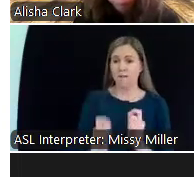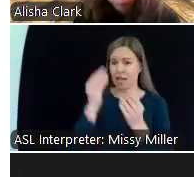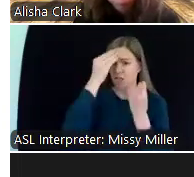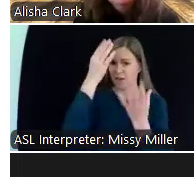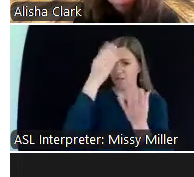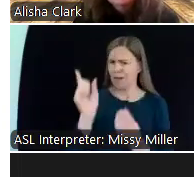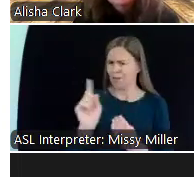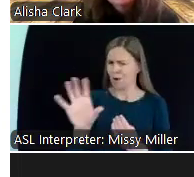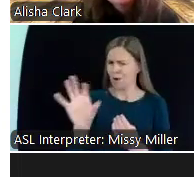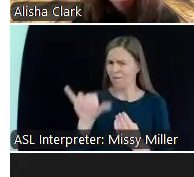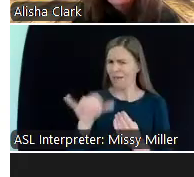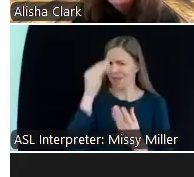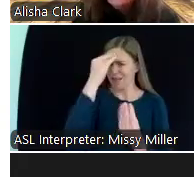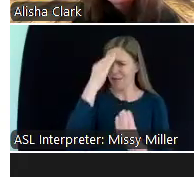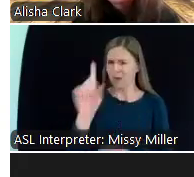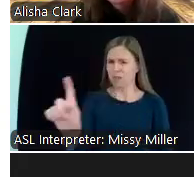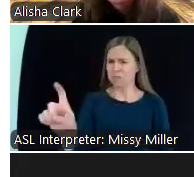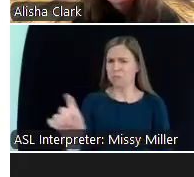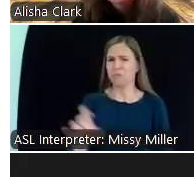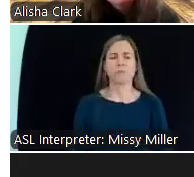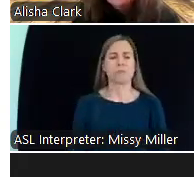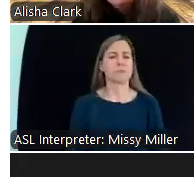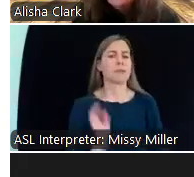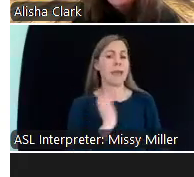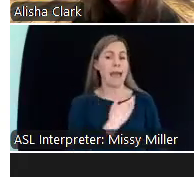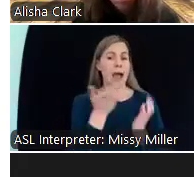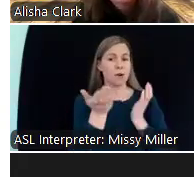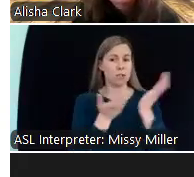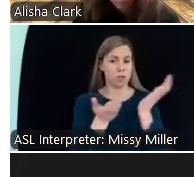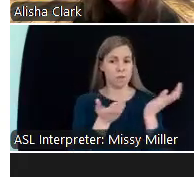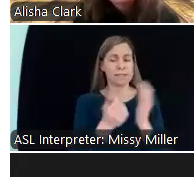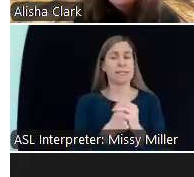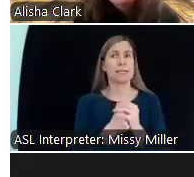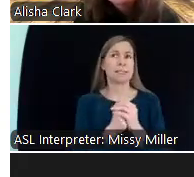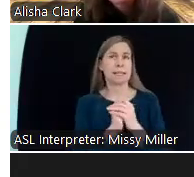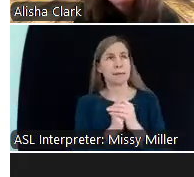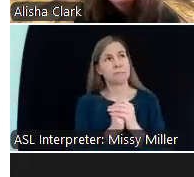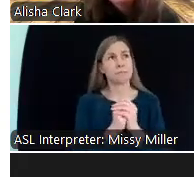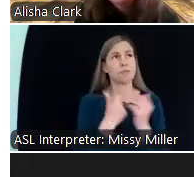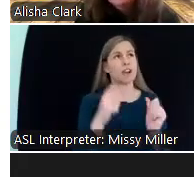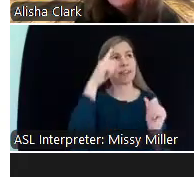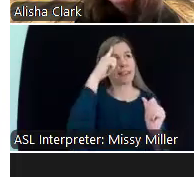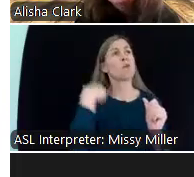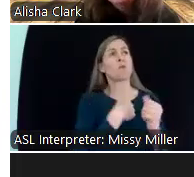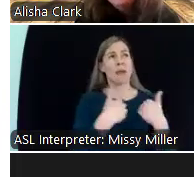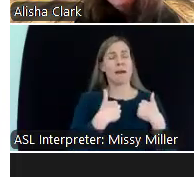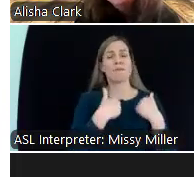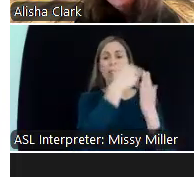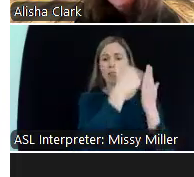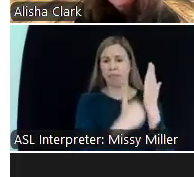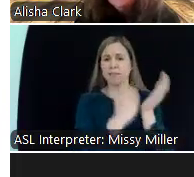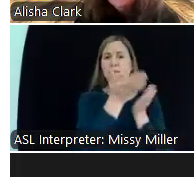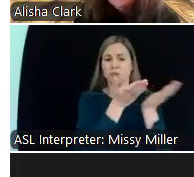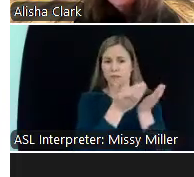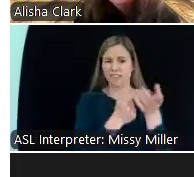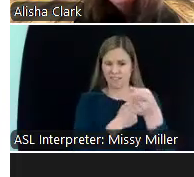information? So our services, we have a list of services that the link is